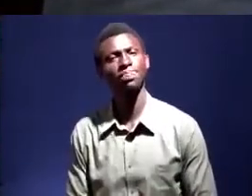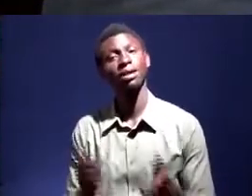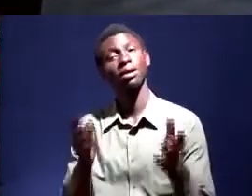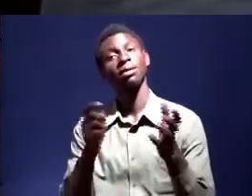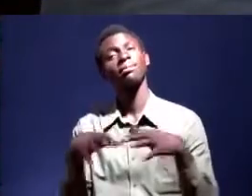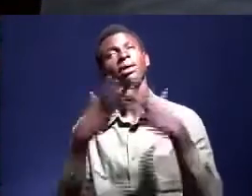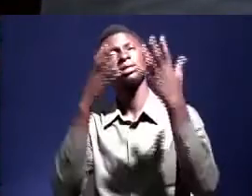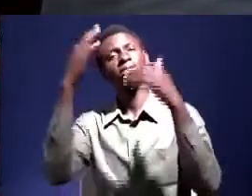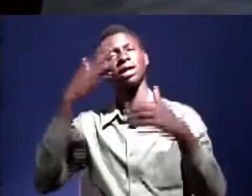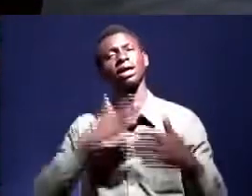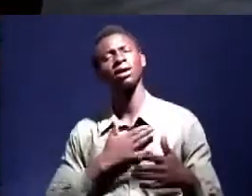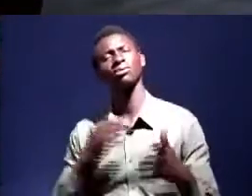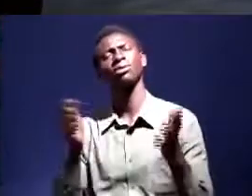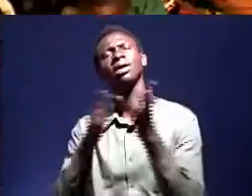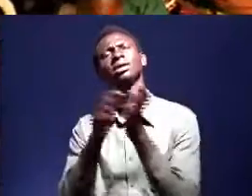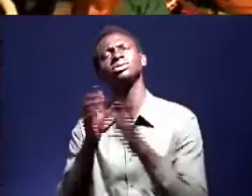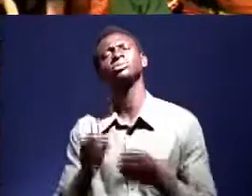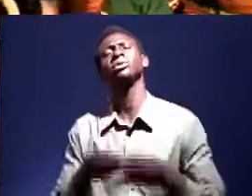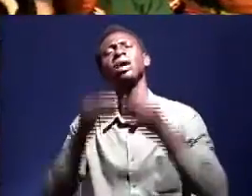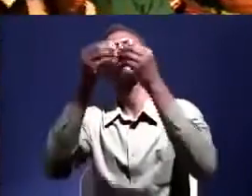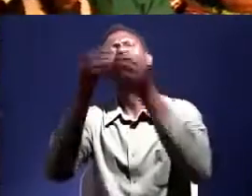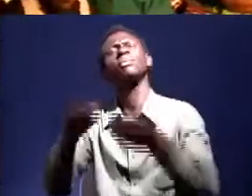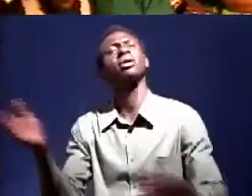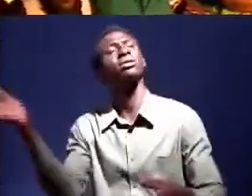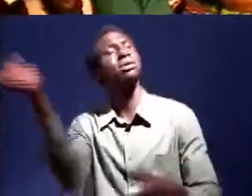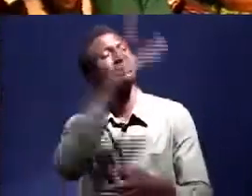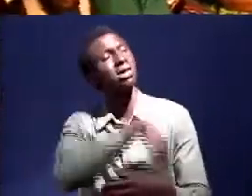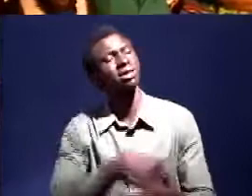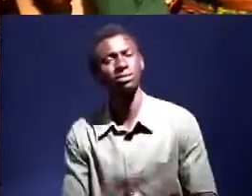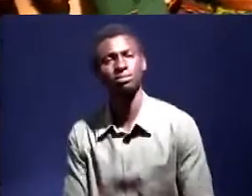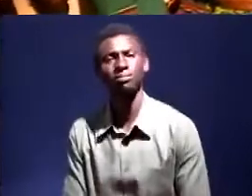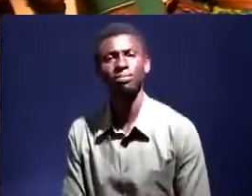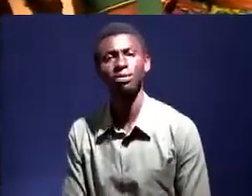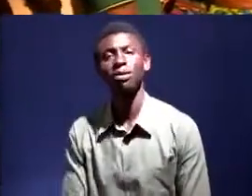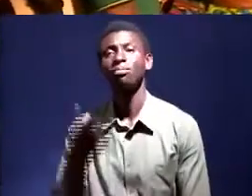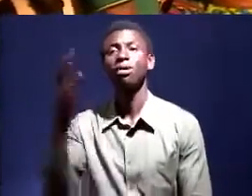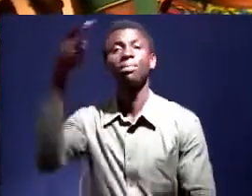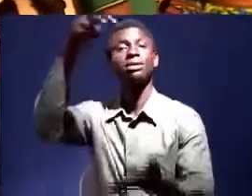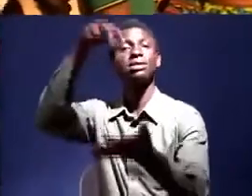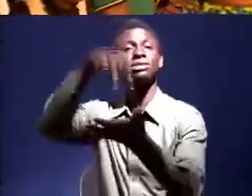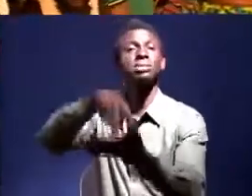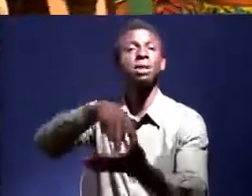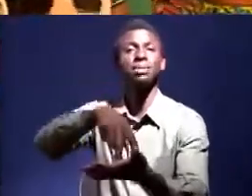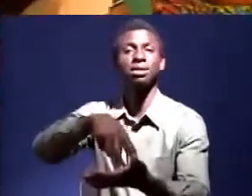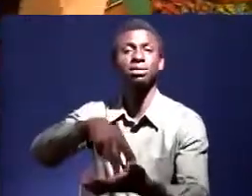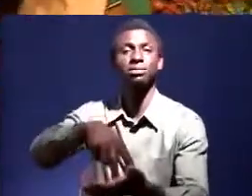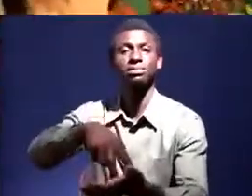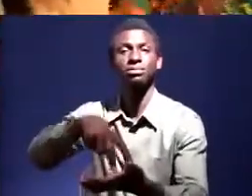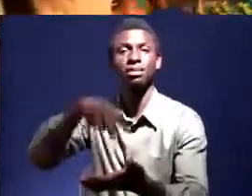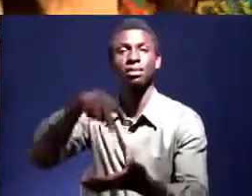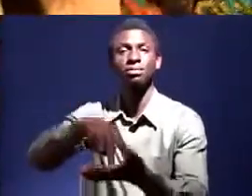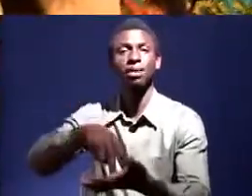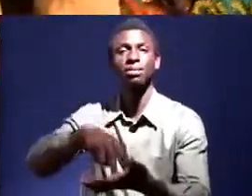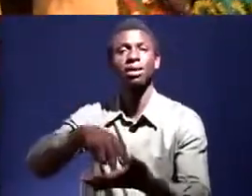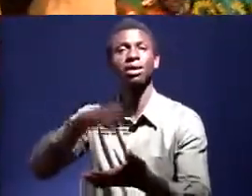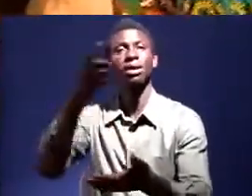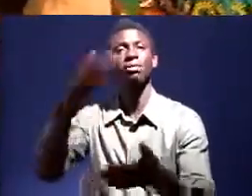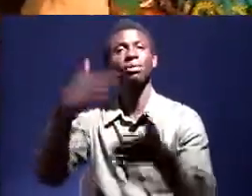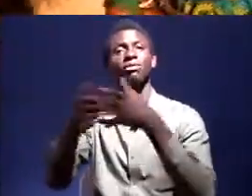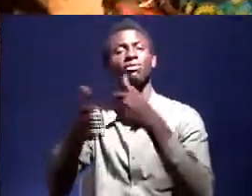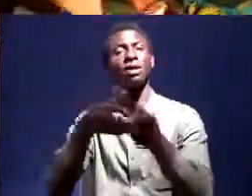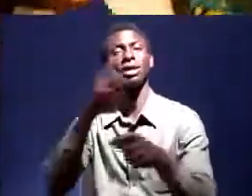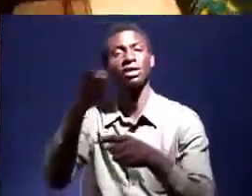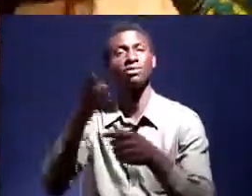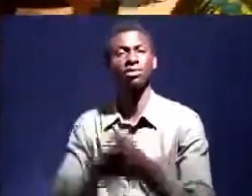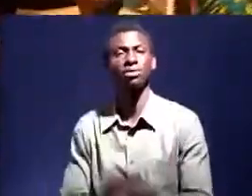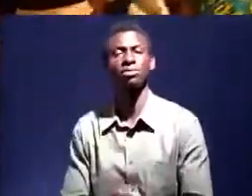Wherever you are tonight, stand to your feet, and by so doing, say, Jesus,